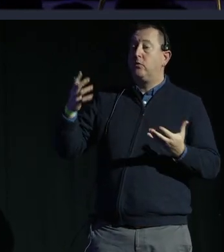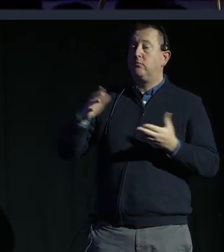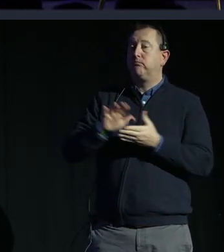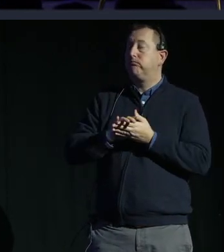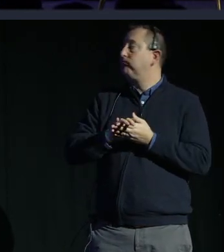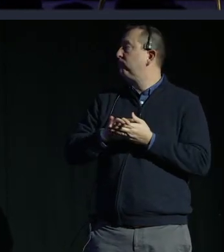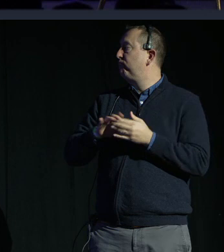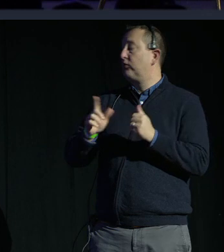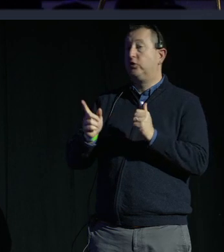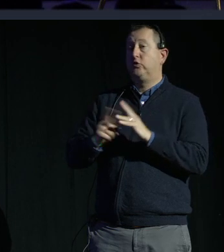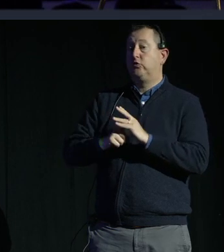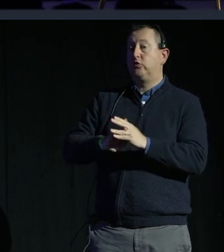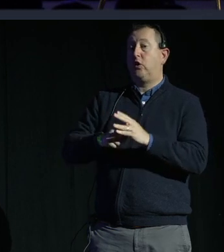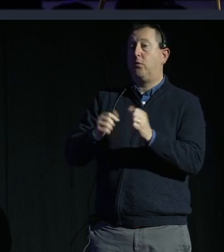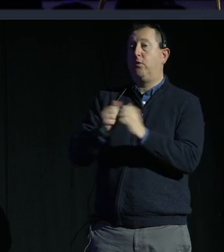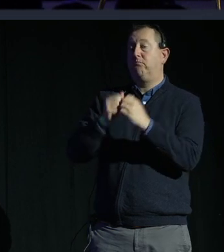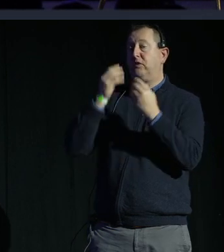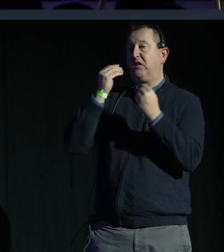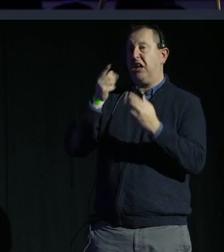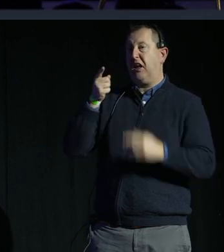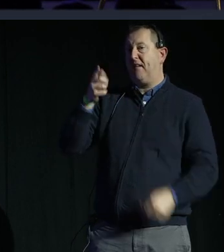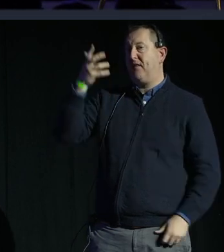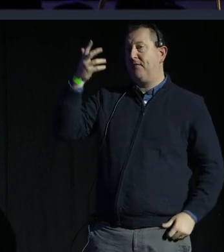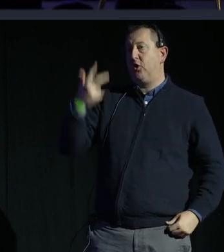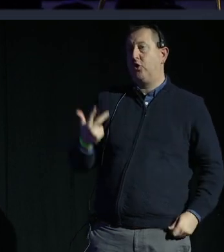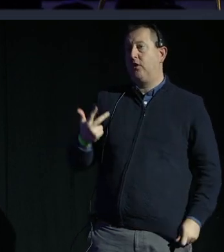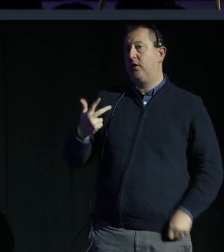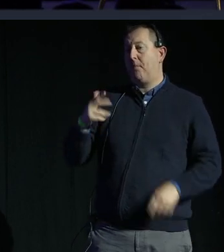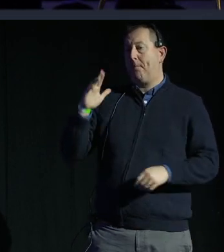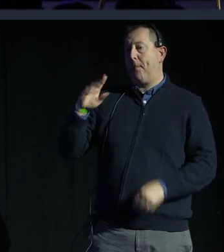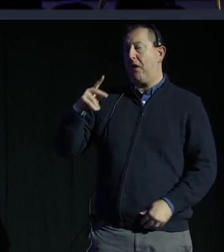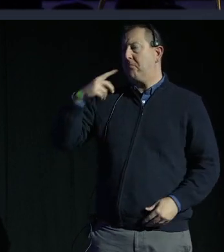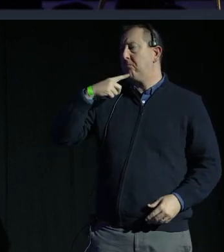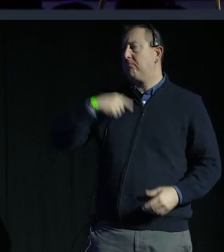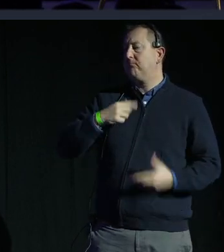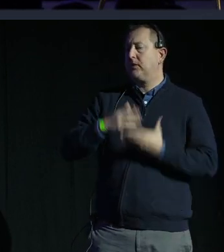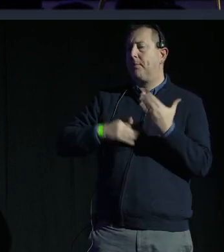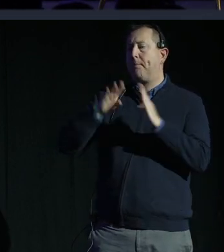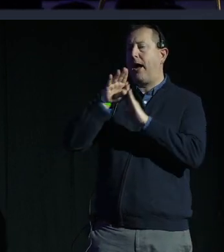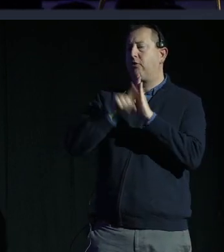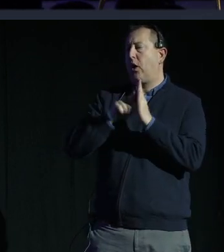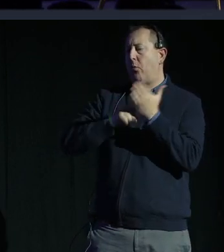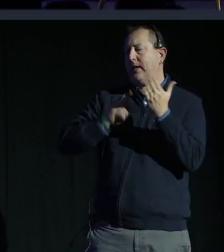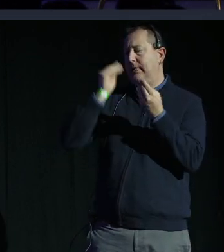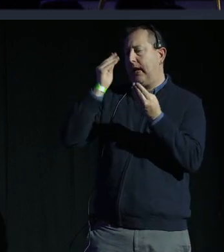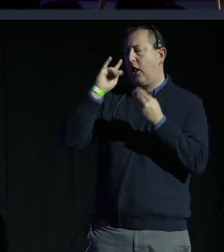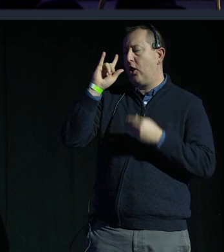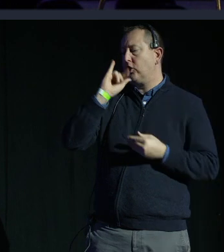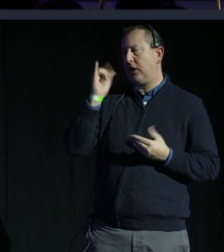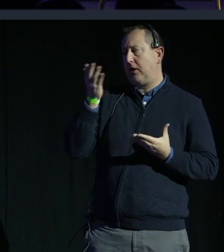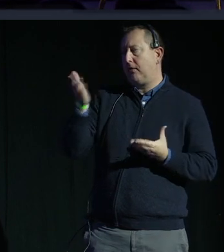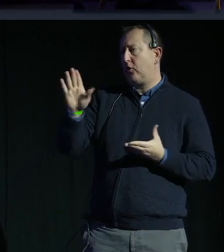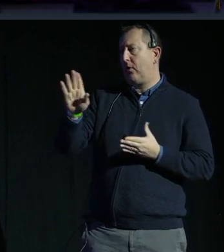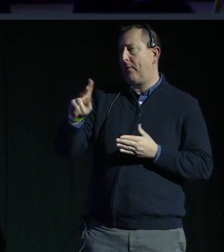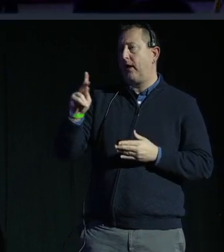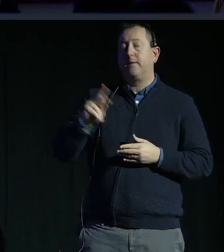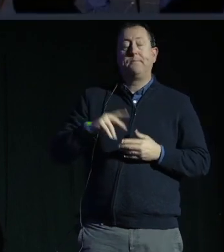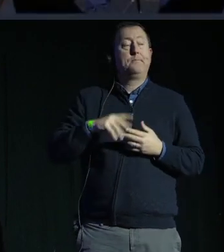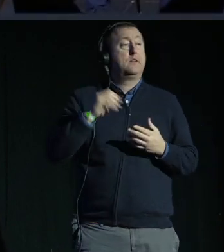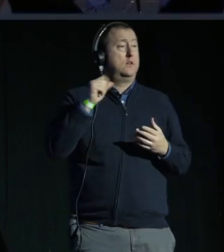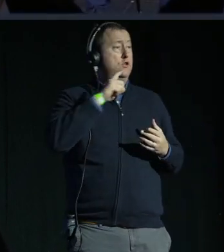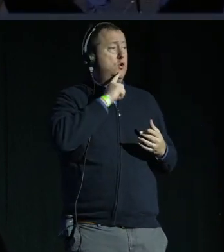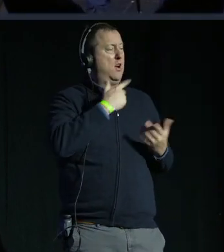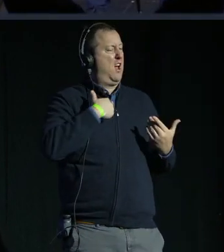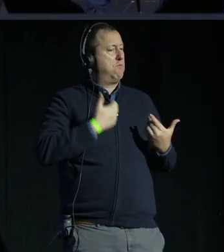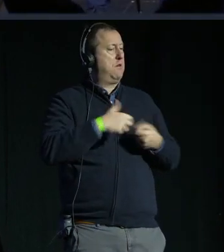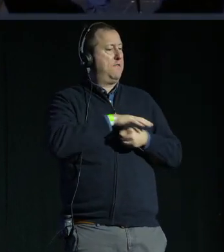sort of data at Fifth Third Bank. Could you tell us just background about what data's looked like at Fifth Third's? Yeah, sure. So I'll